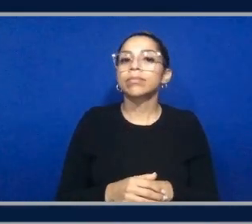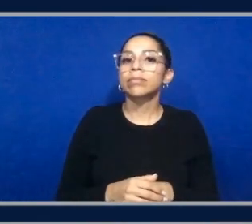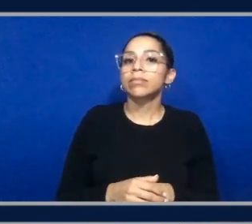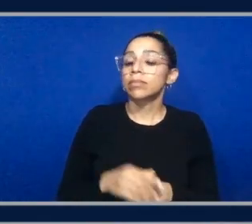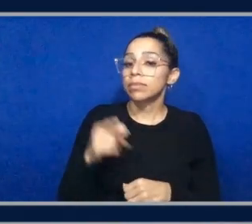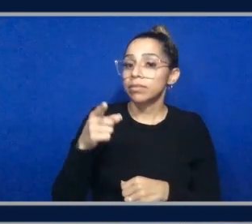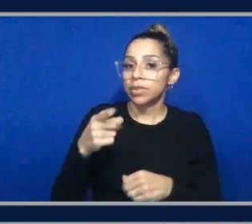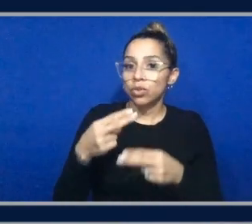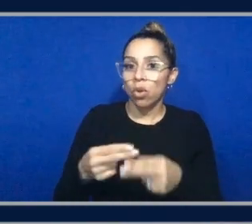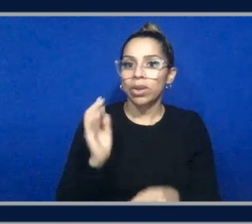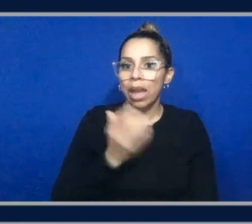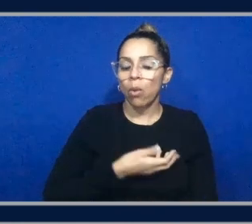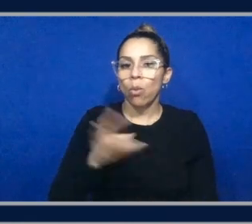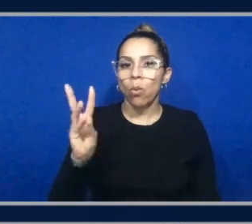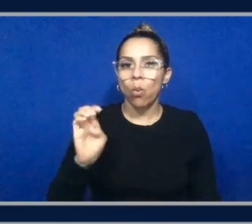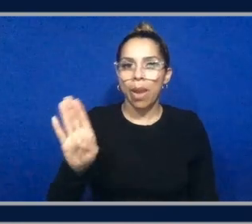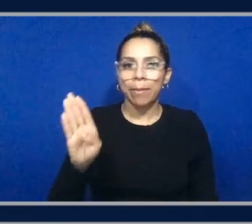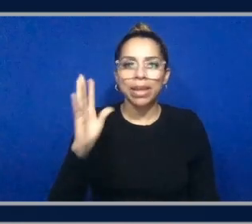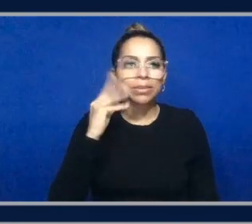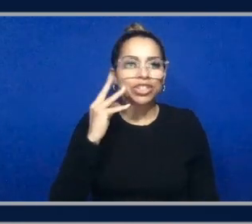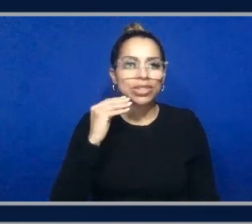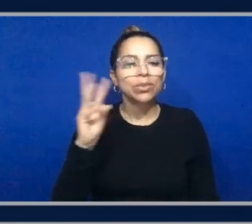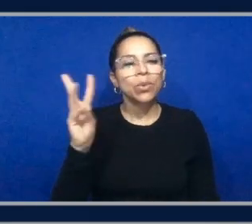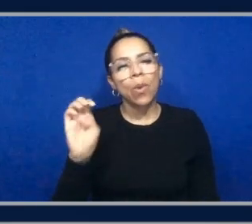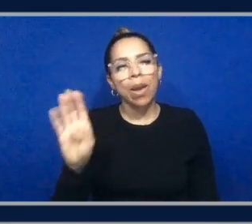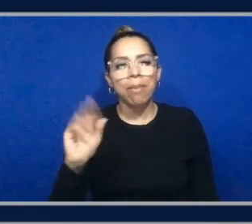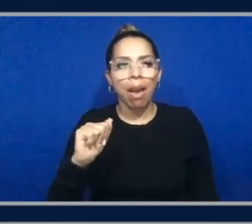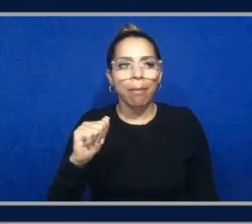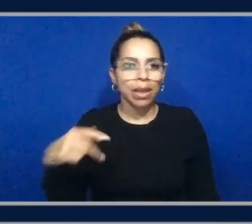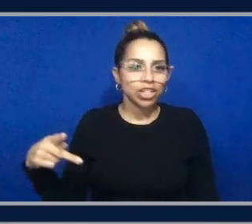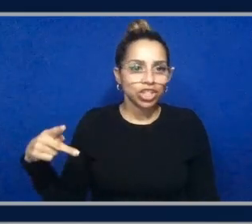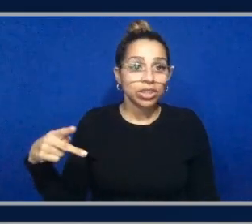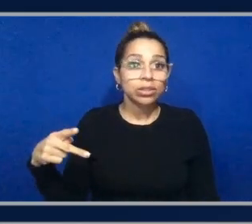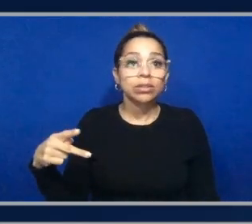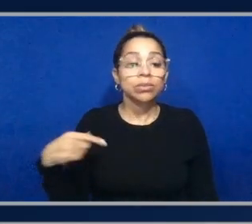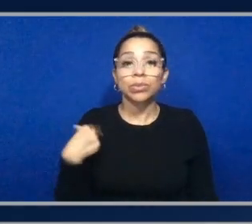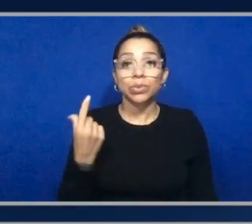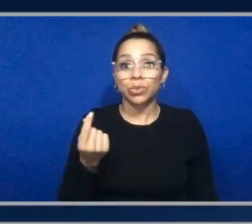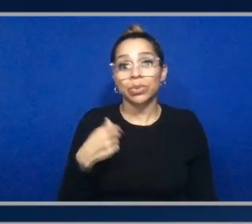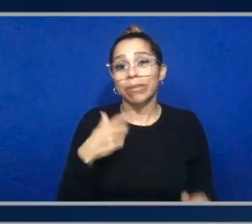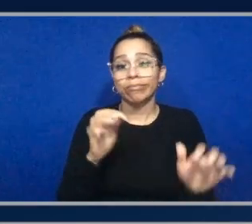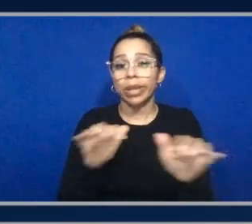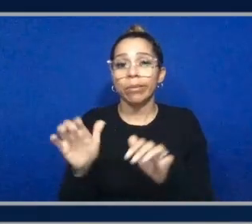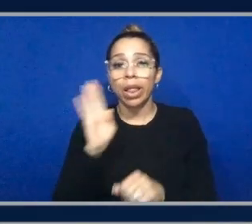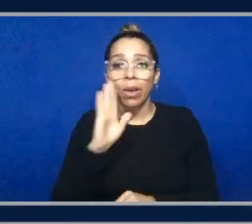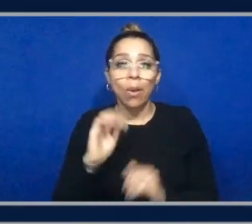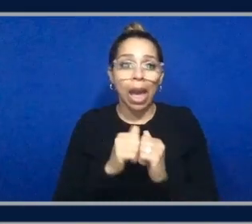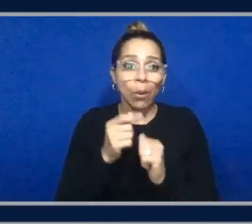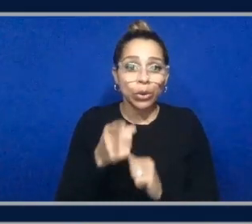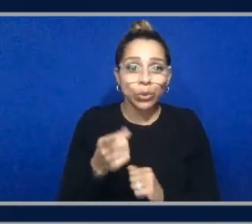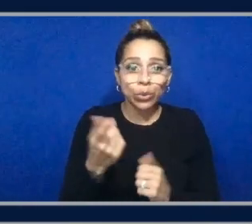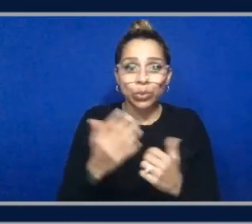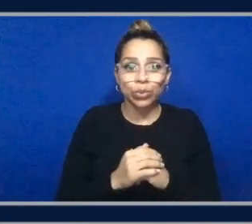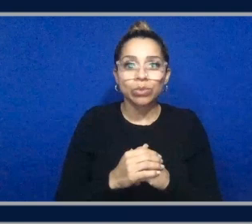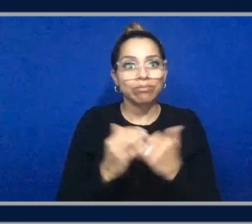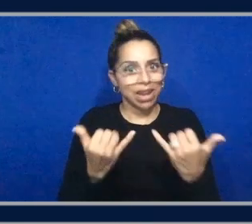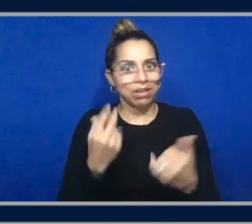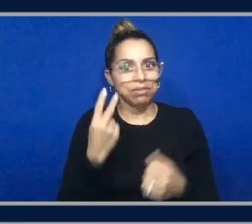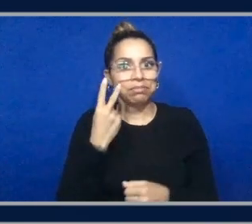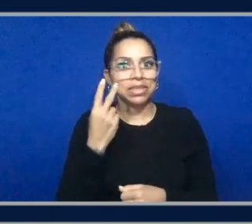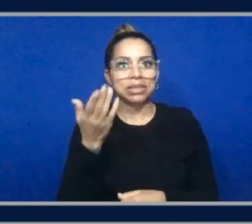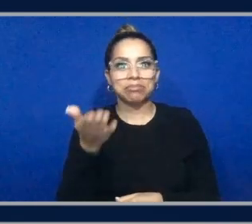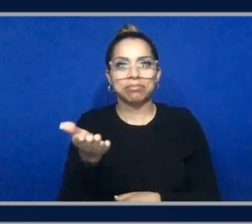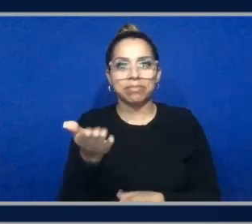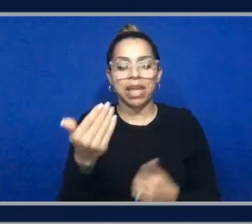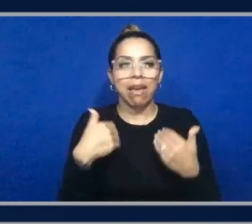So this is the web application. And then what I did is that I just said, hello, how are you? Now, as you can see, you are getting a